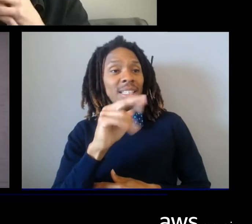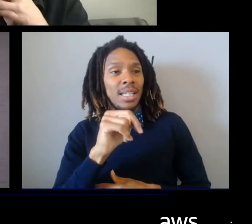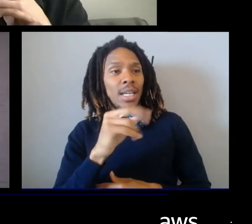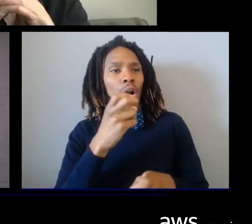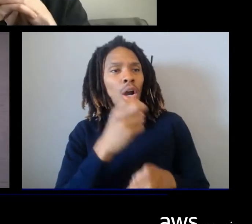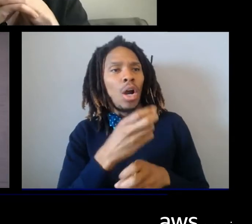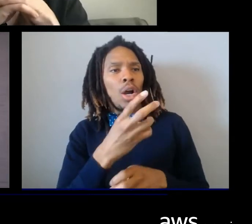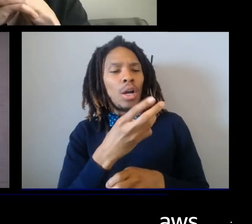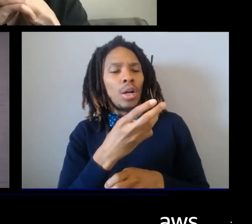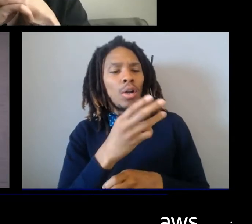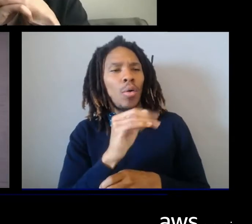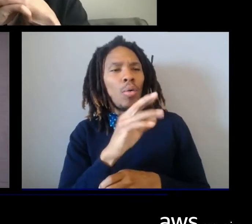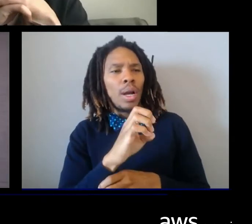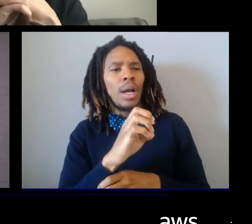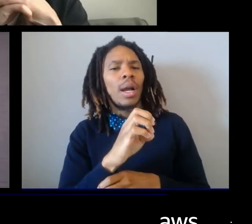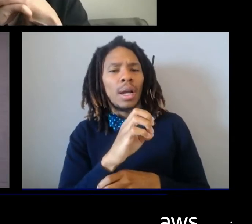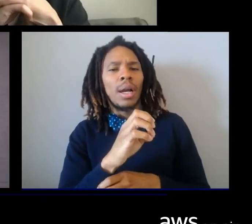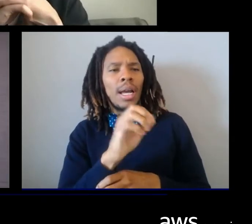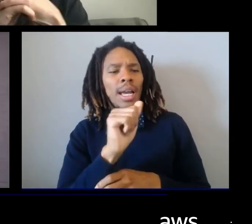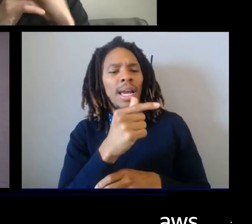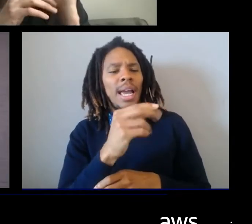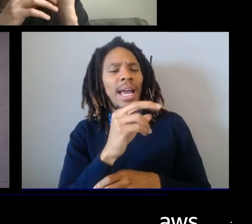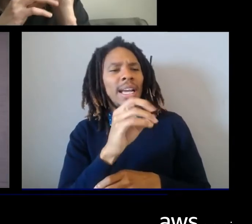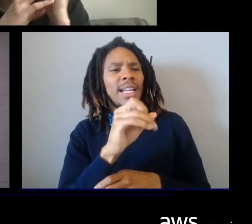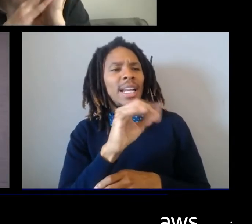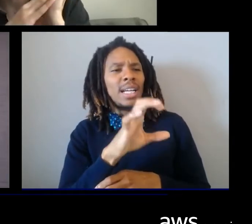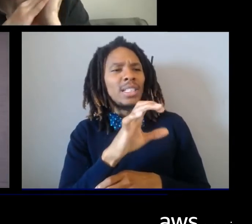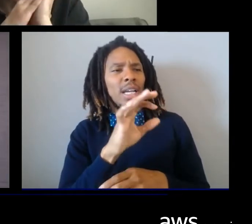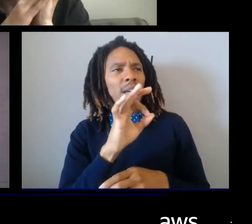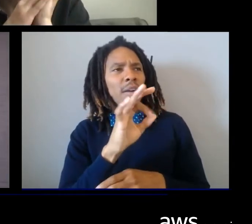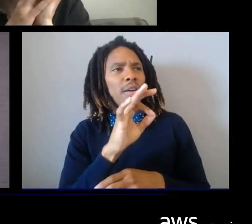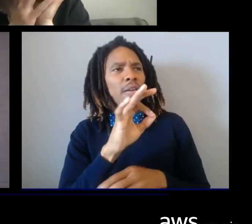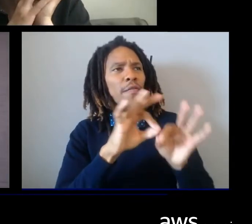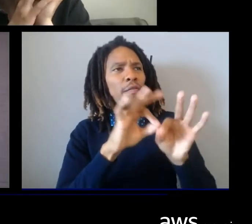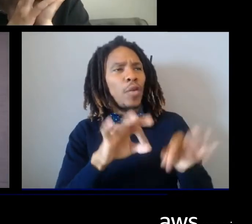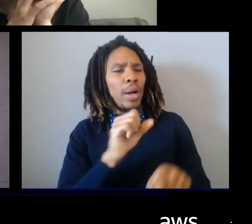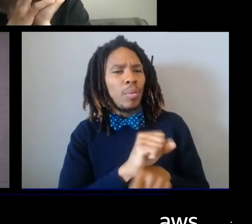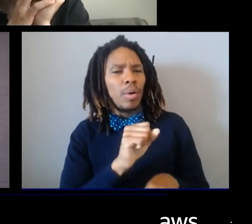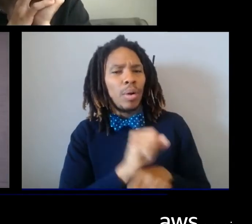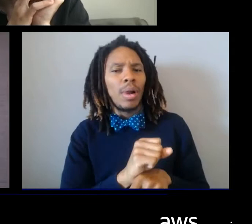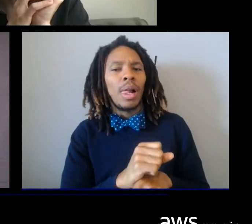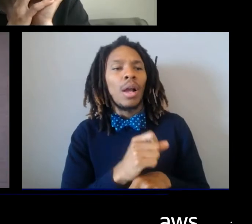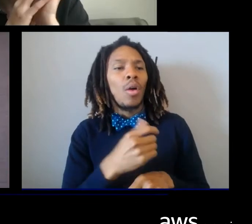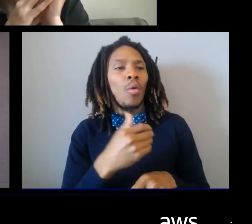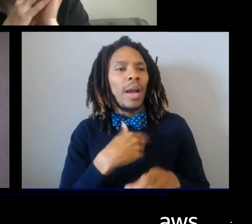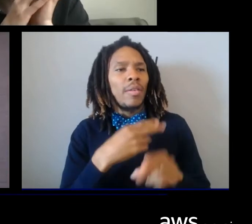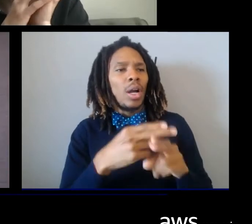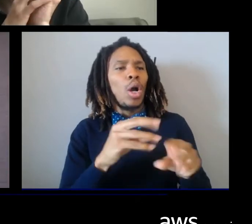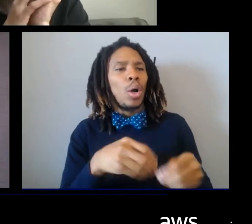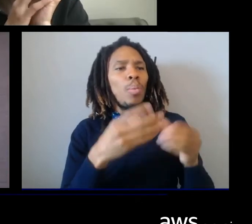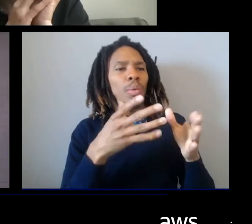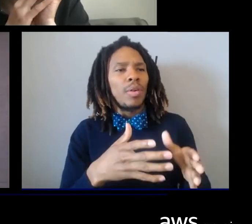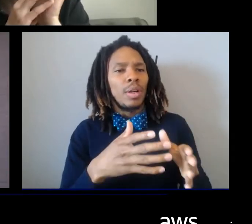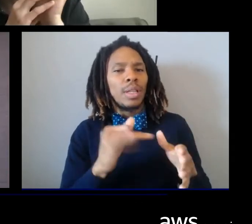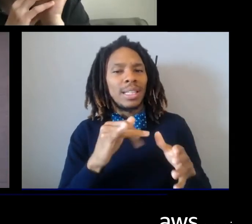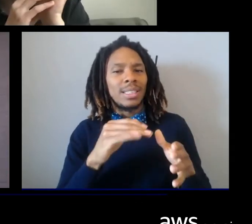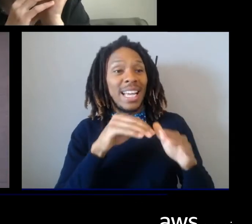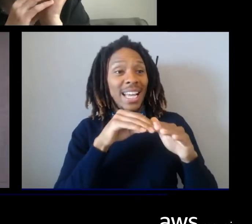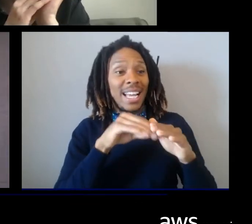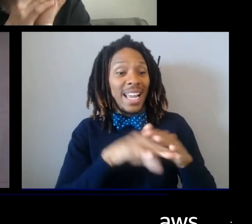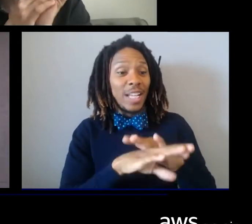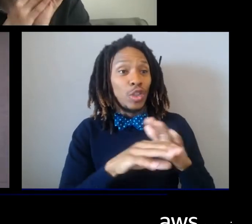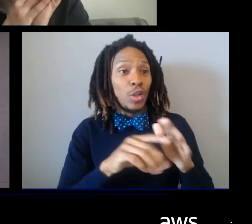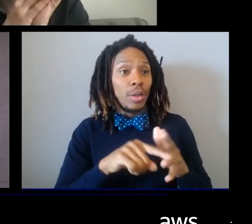go with the agnosticity, and we have this abstract called provider, which is the entry point